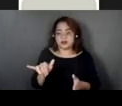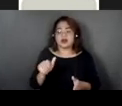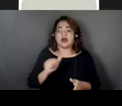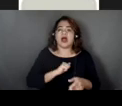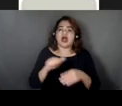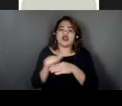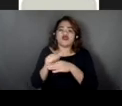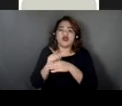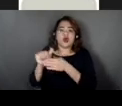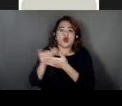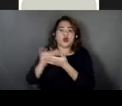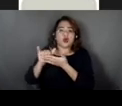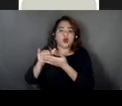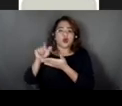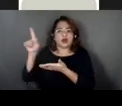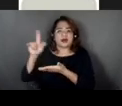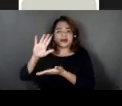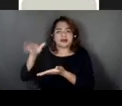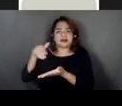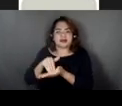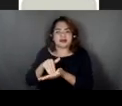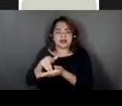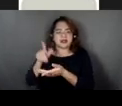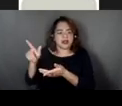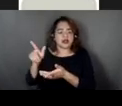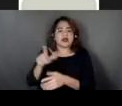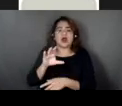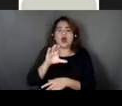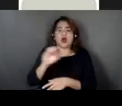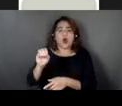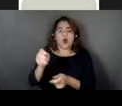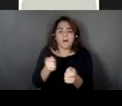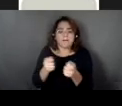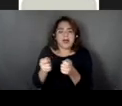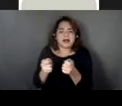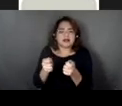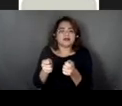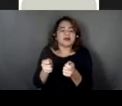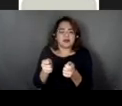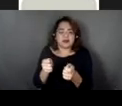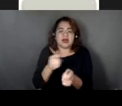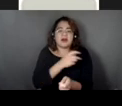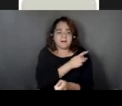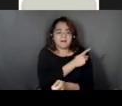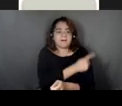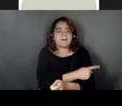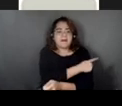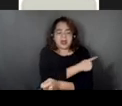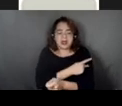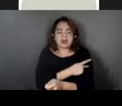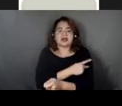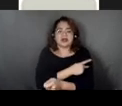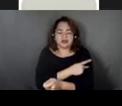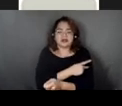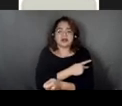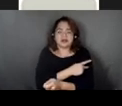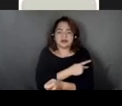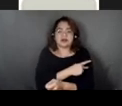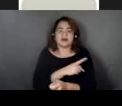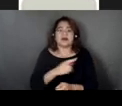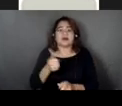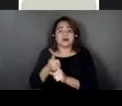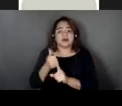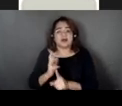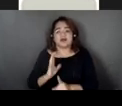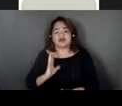in New York at a center there and did a lot of co-management of patients who were transgender